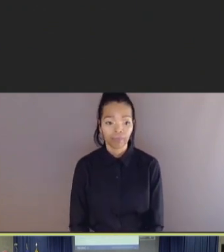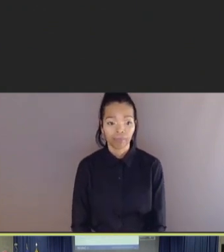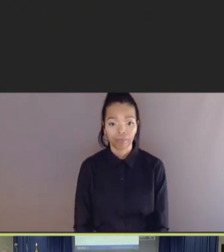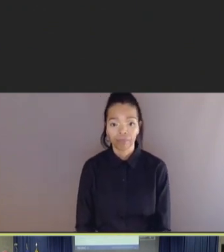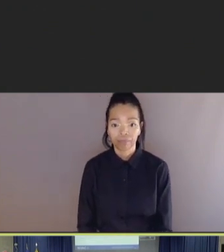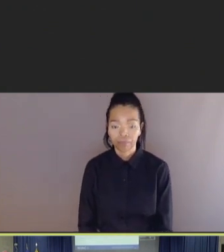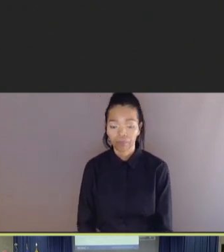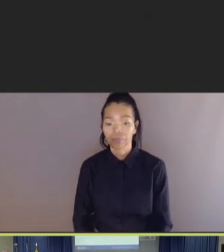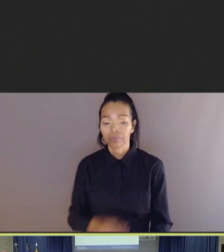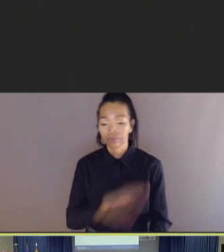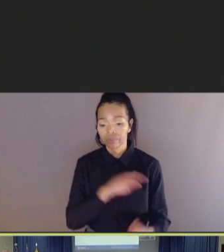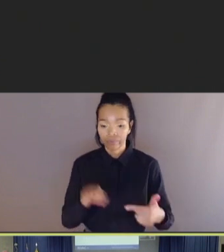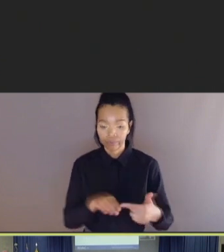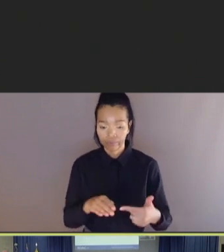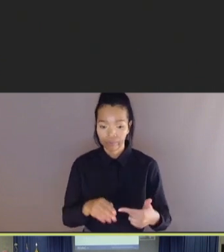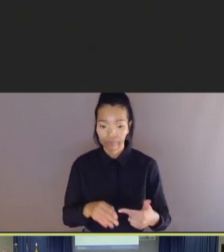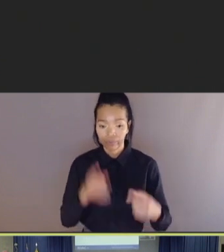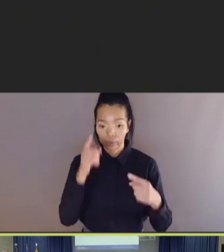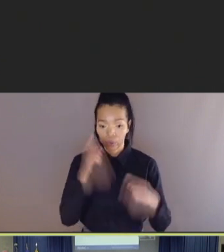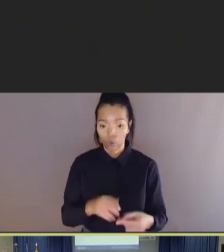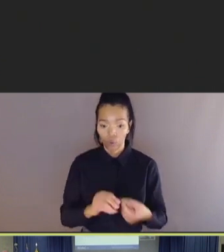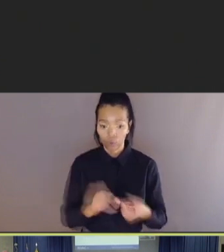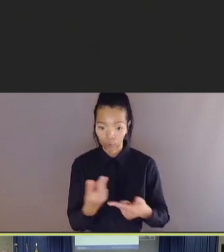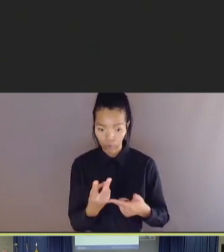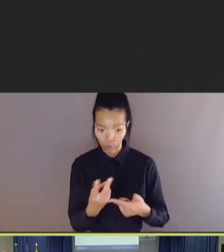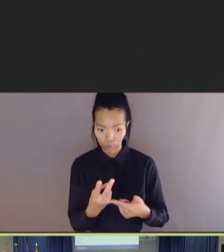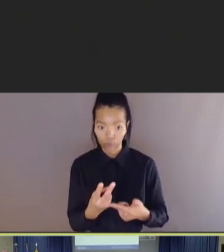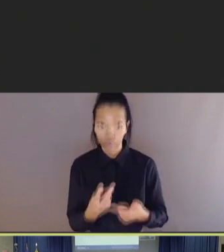So here's goal 2. We have 3 objectives.